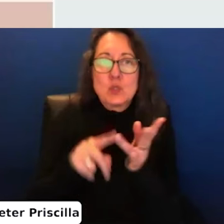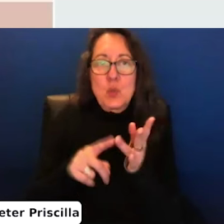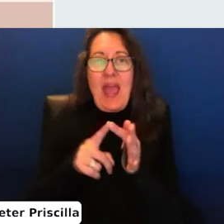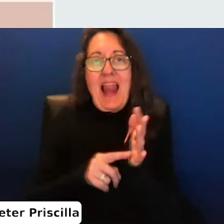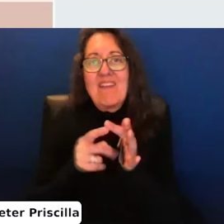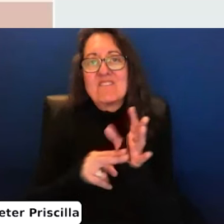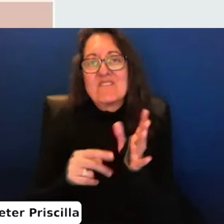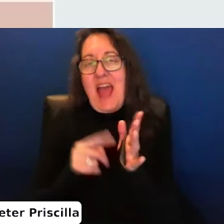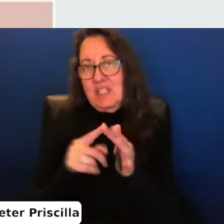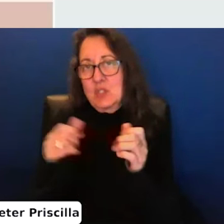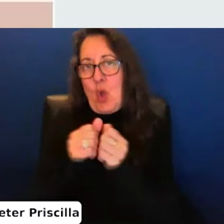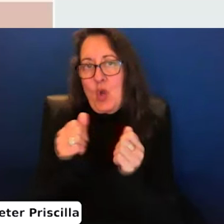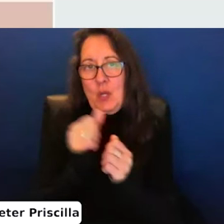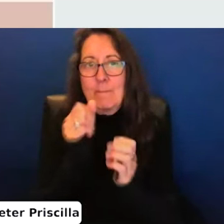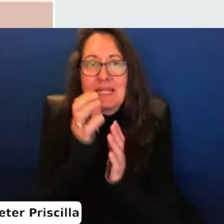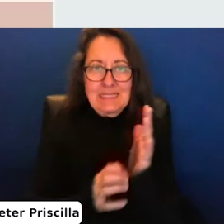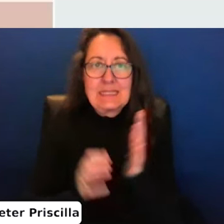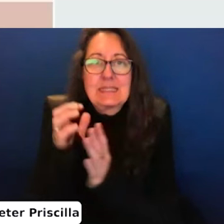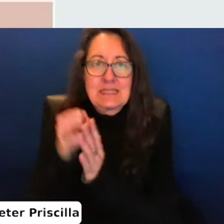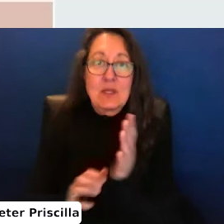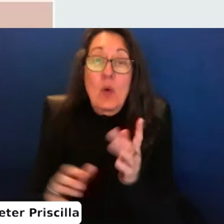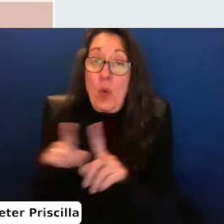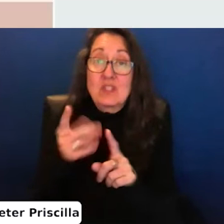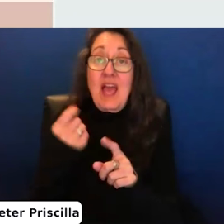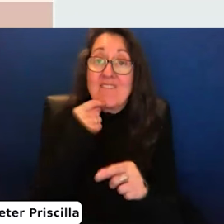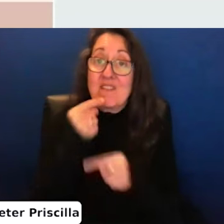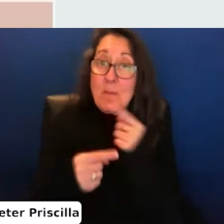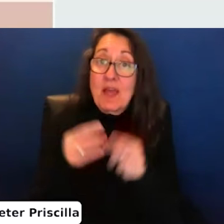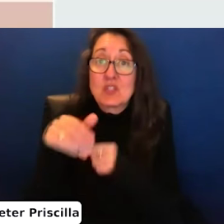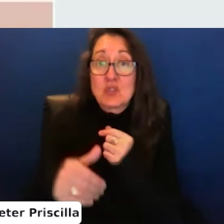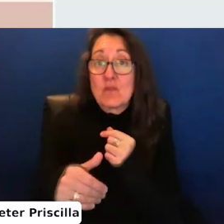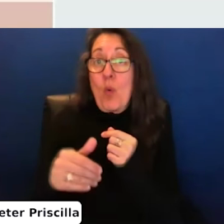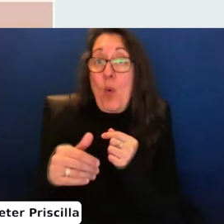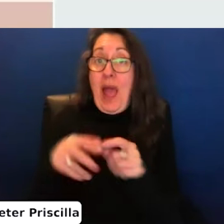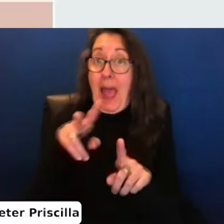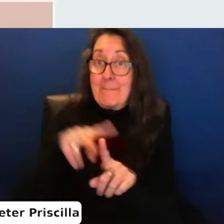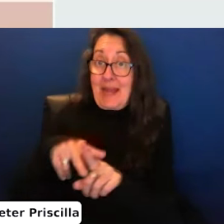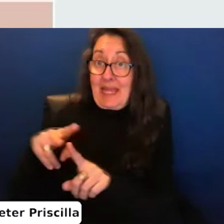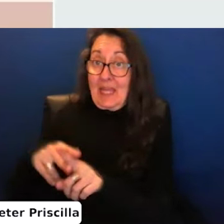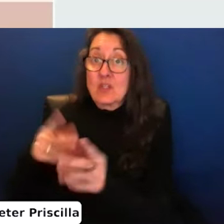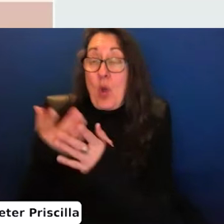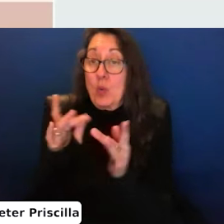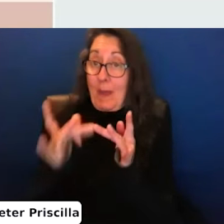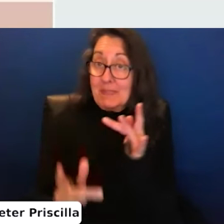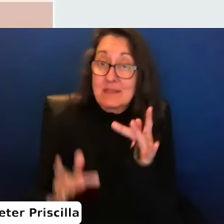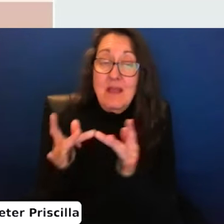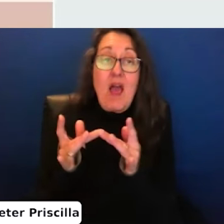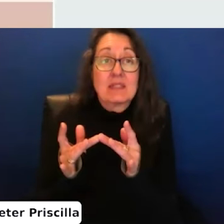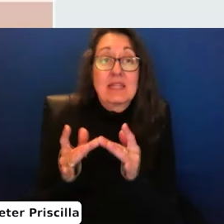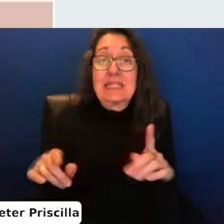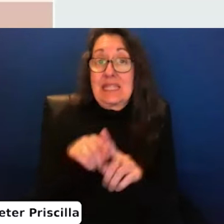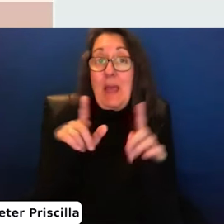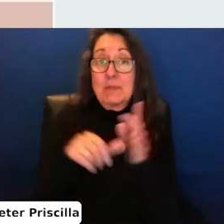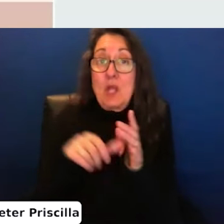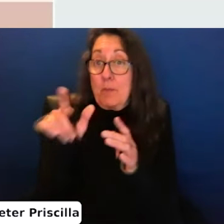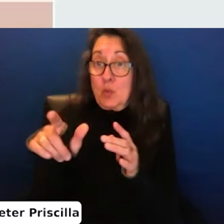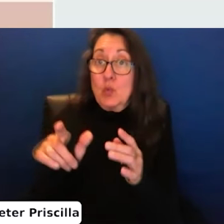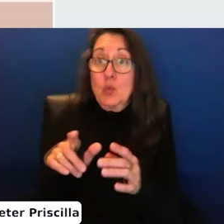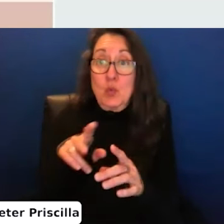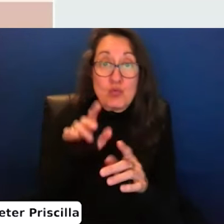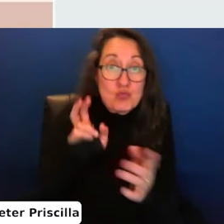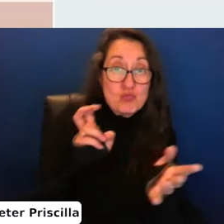website when you first register in the application portal, which will also help you apply for the program. When applying